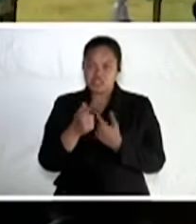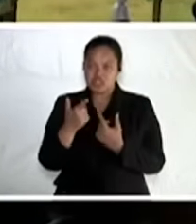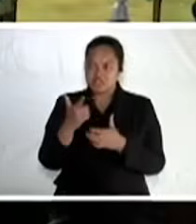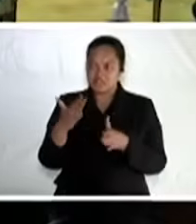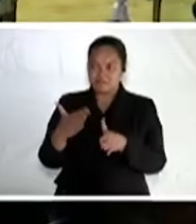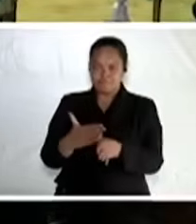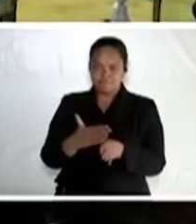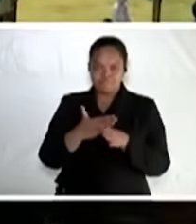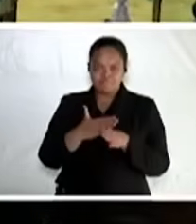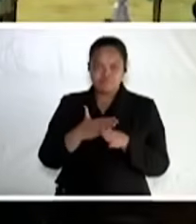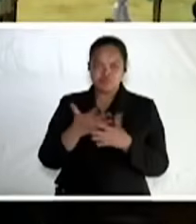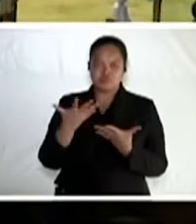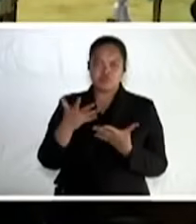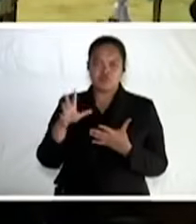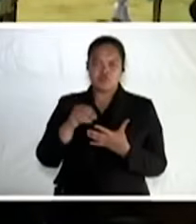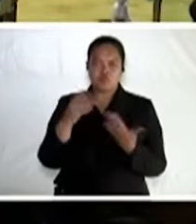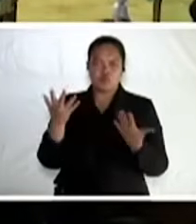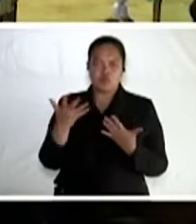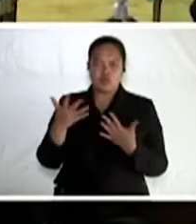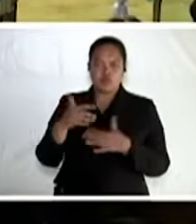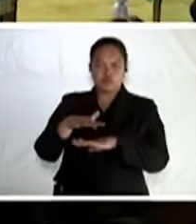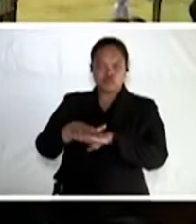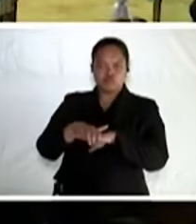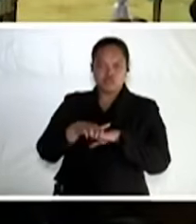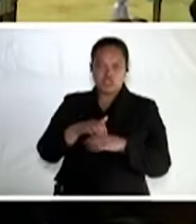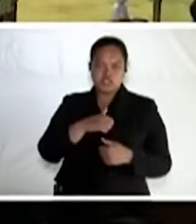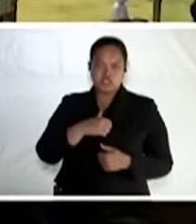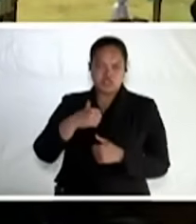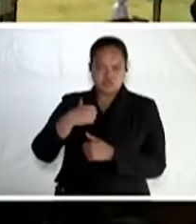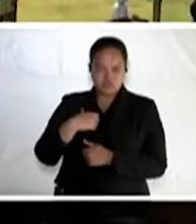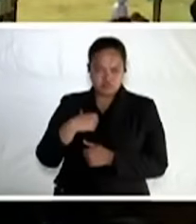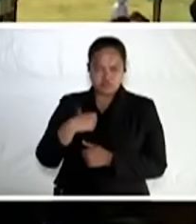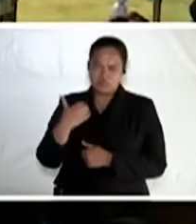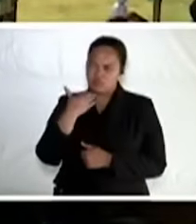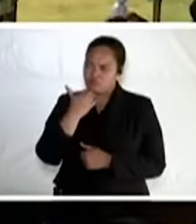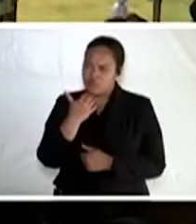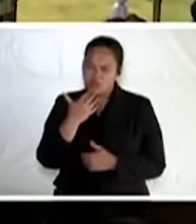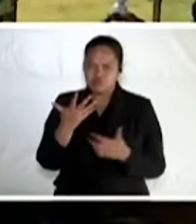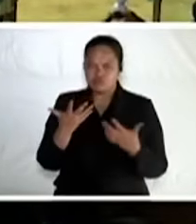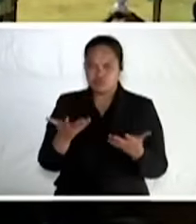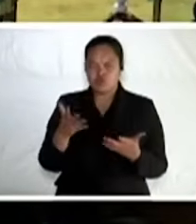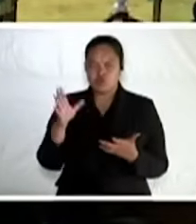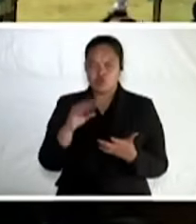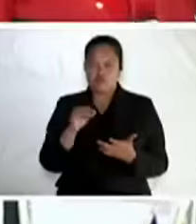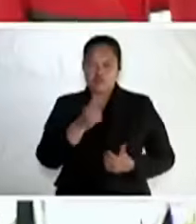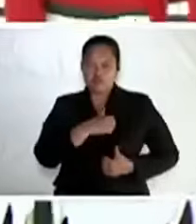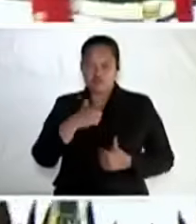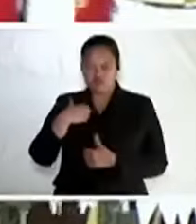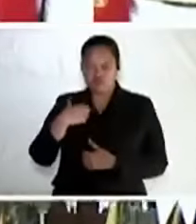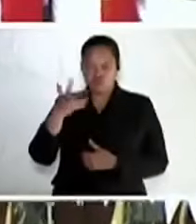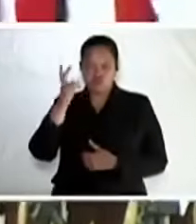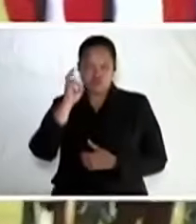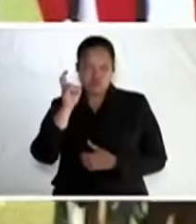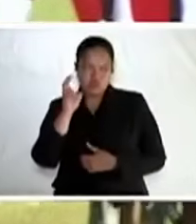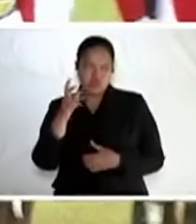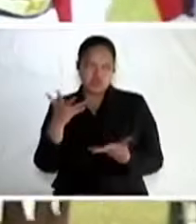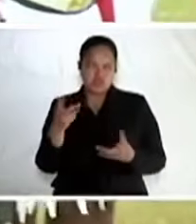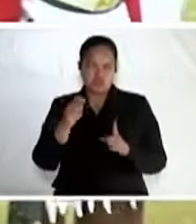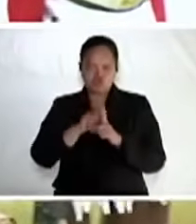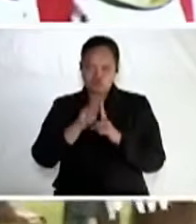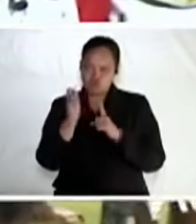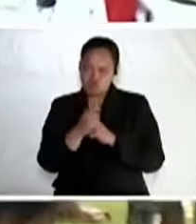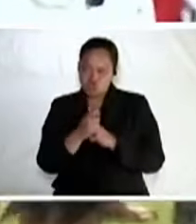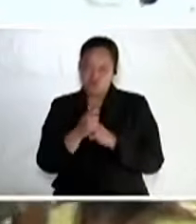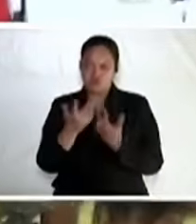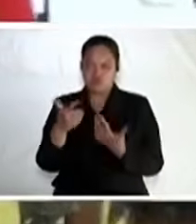is inherited from the British military. Much of the drills and the traditions